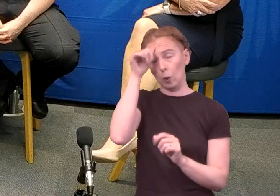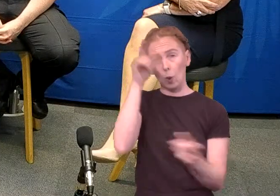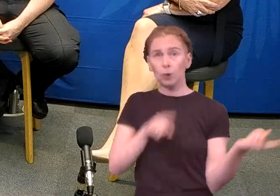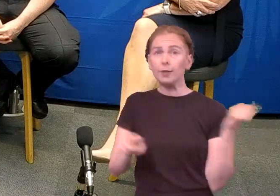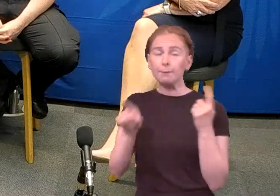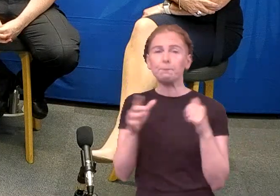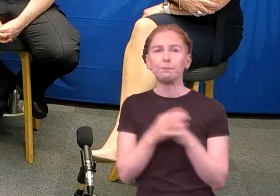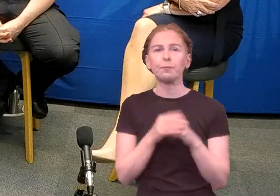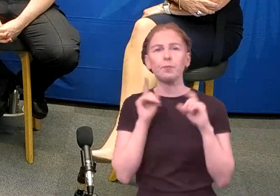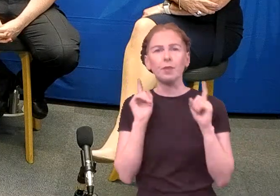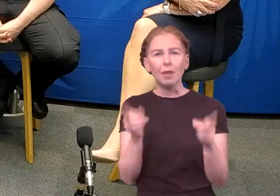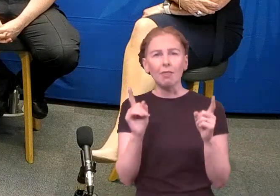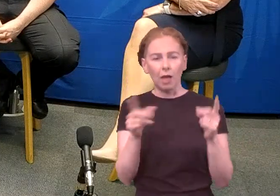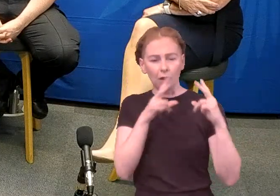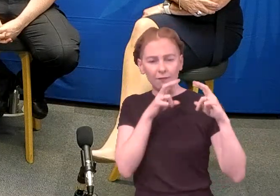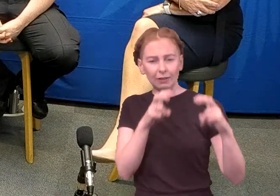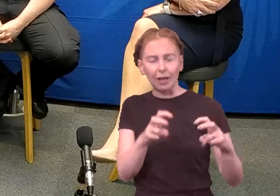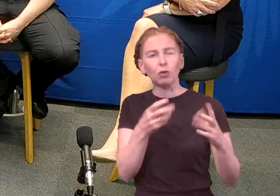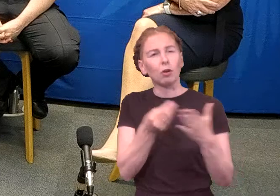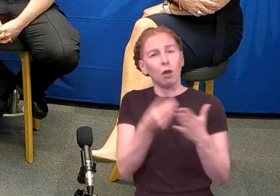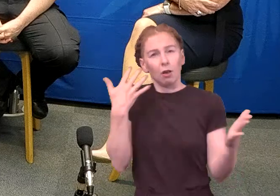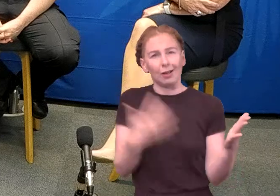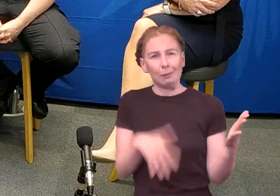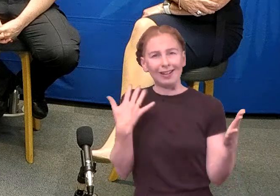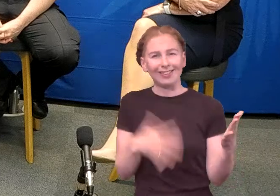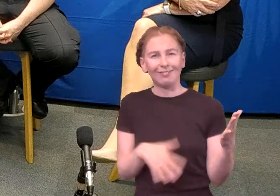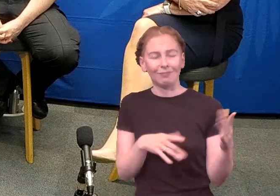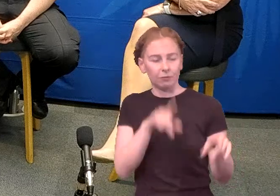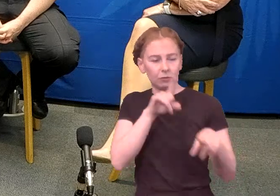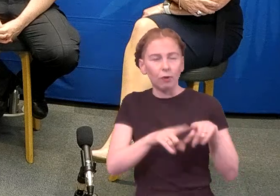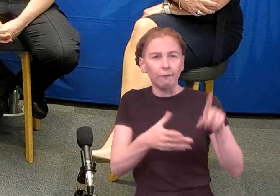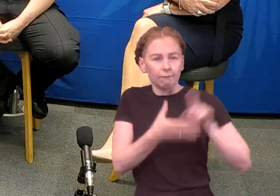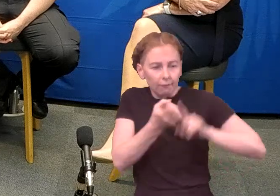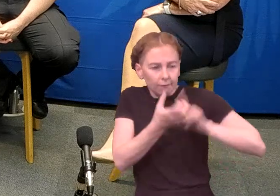These investigations really are tough. So I think that